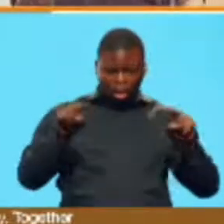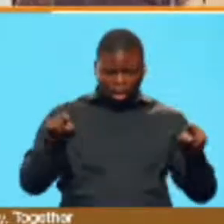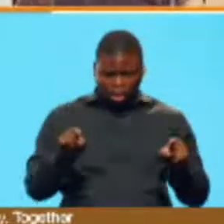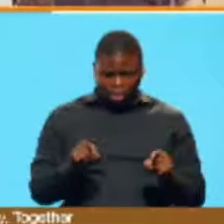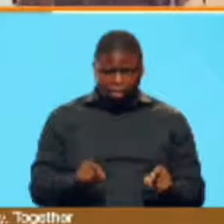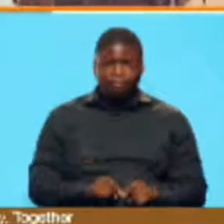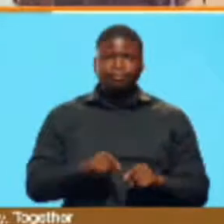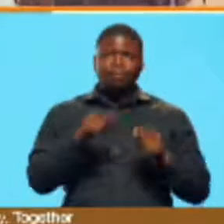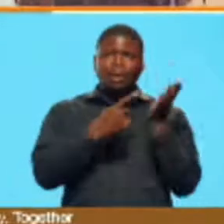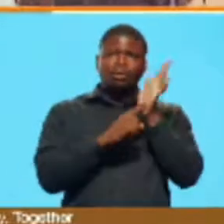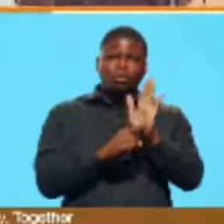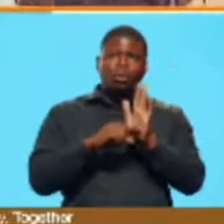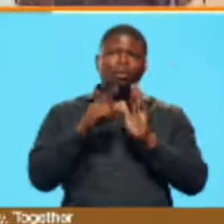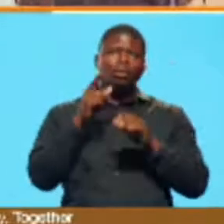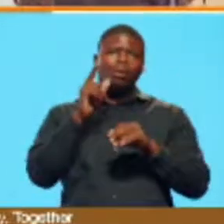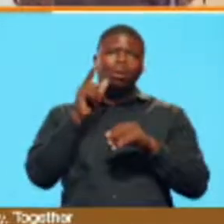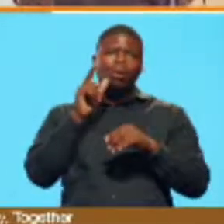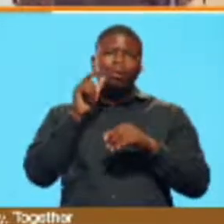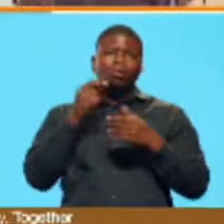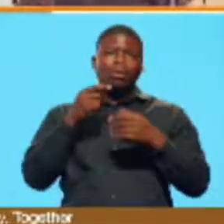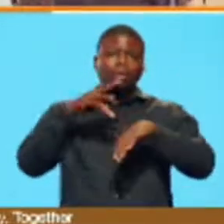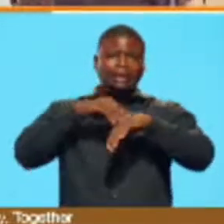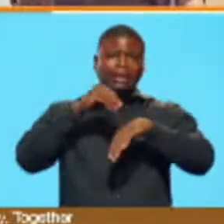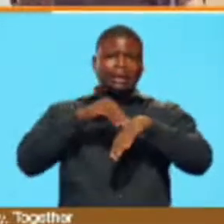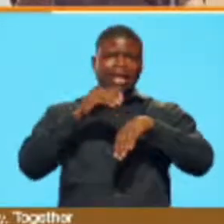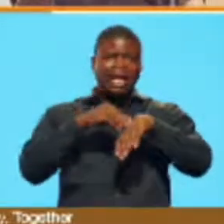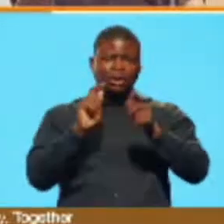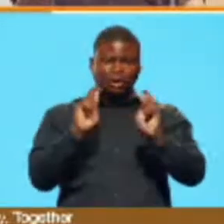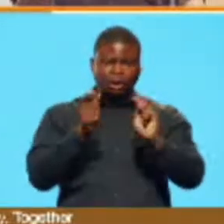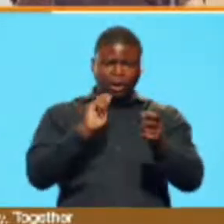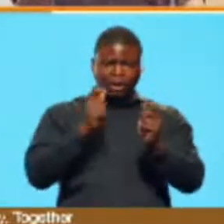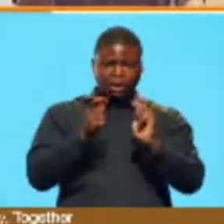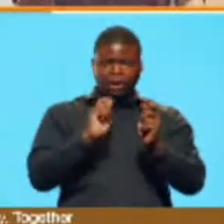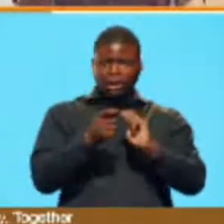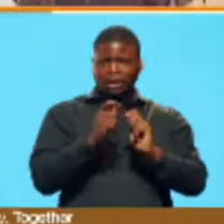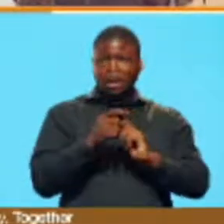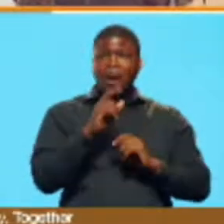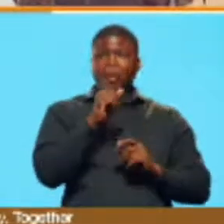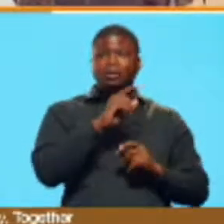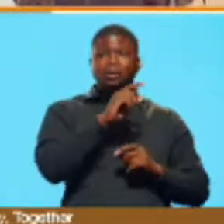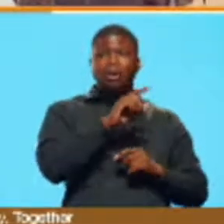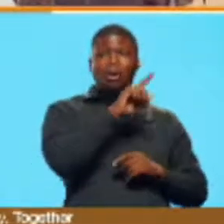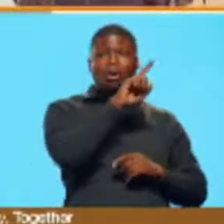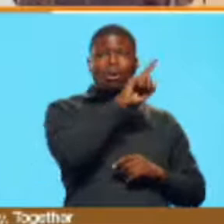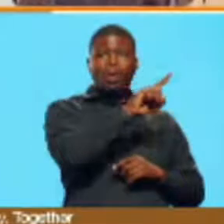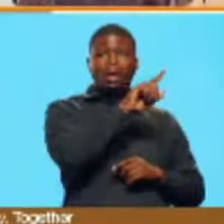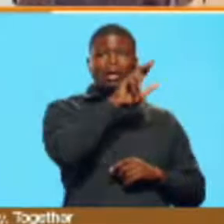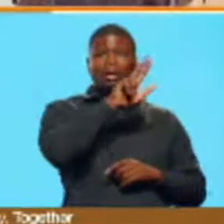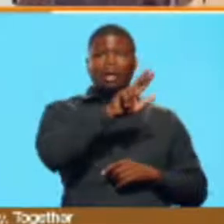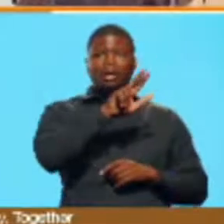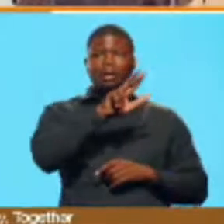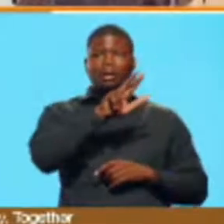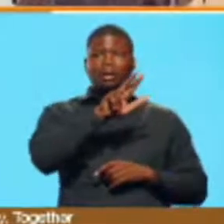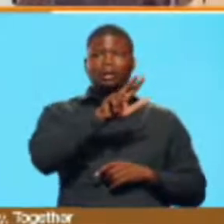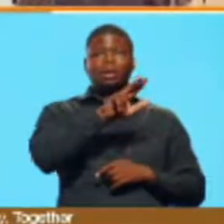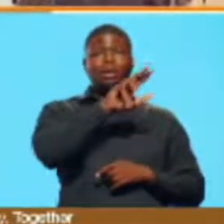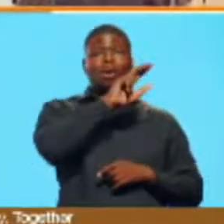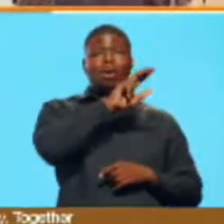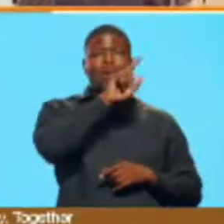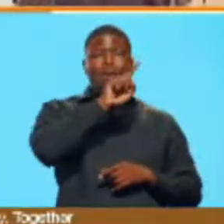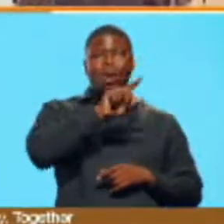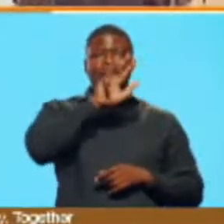structure. When you look at 1996, we had a lot of age